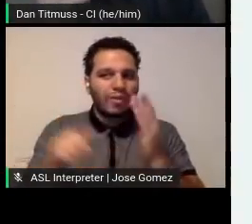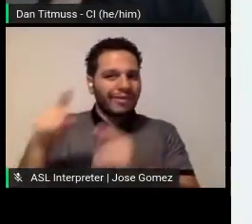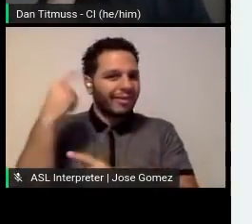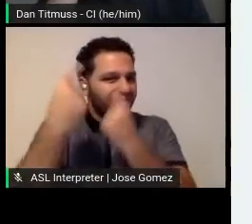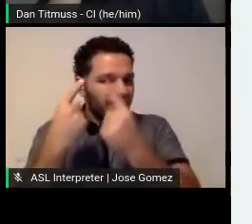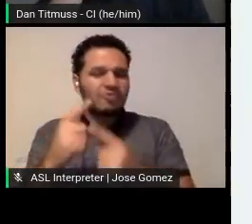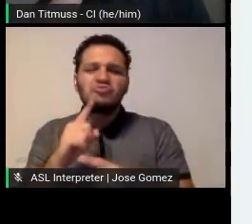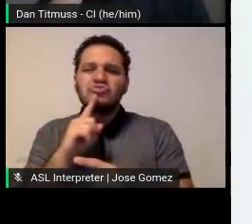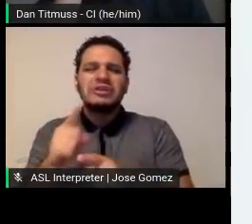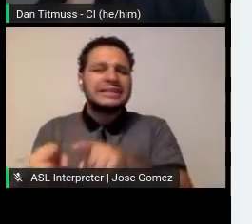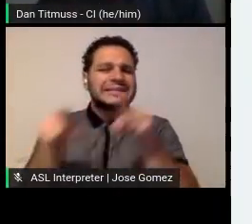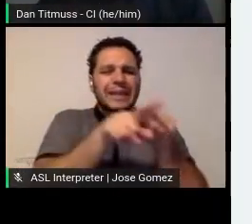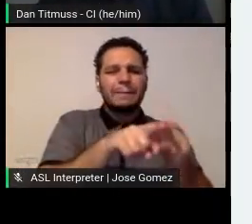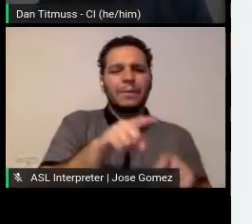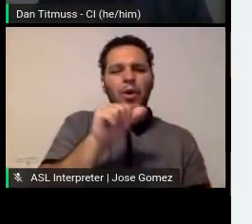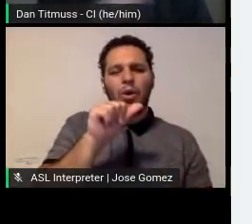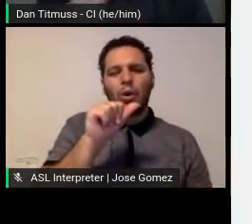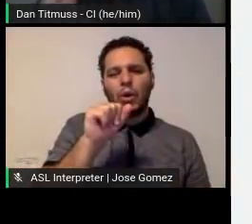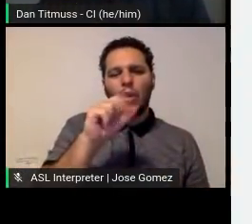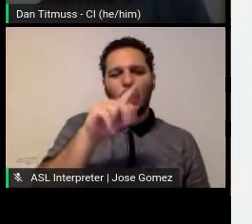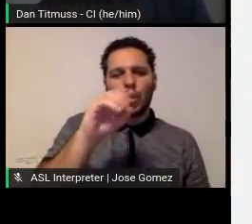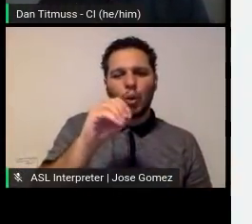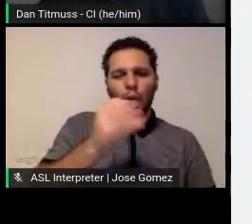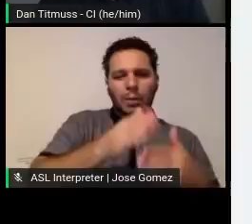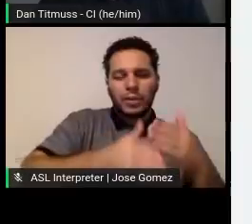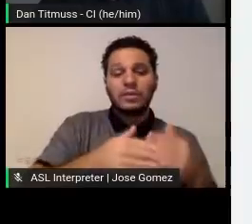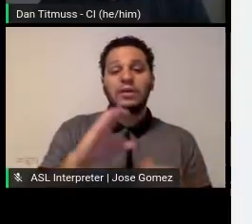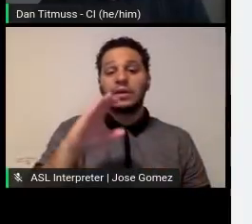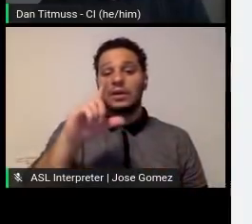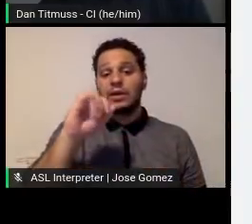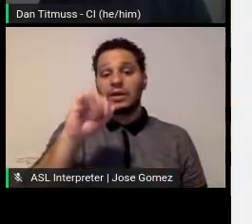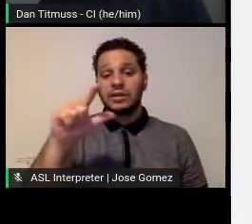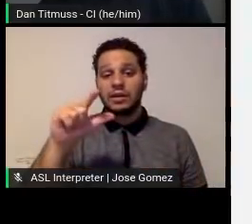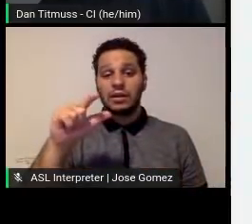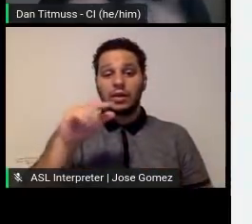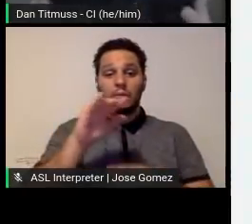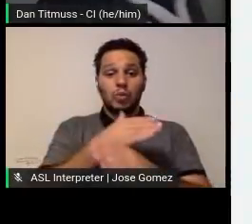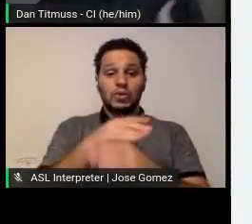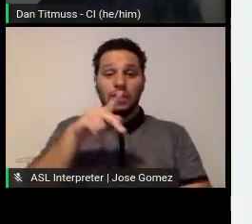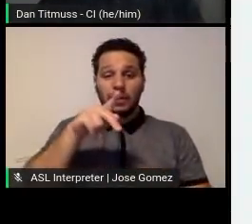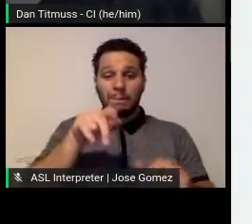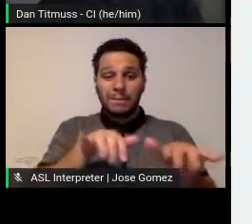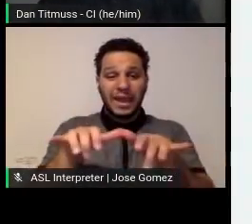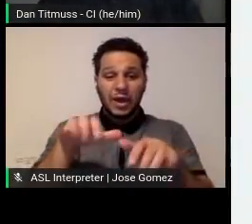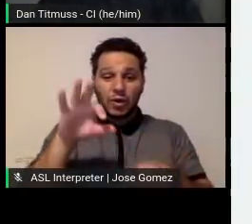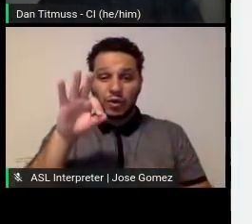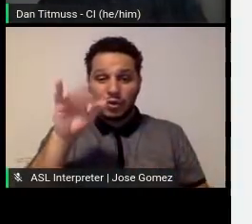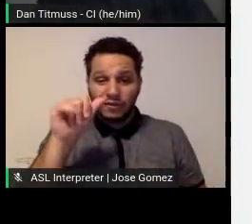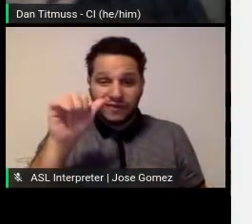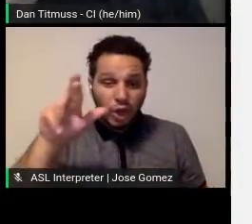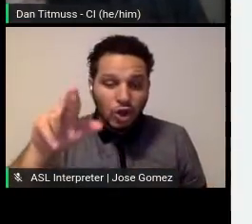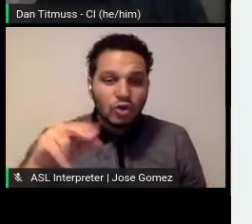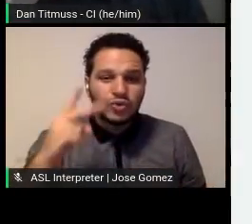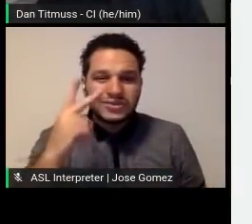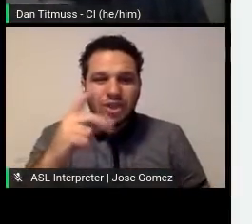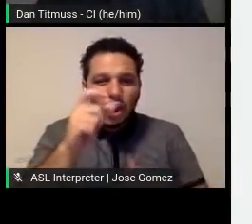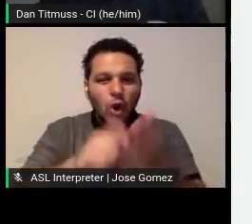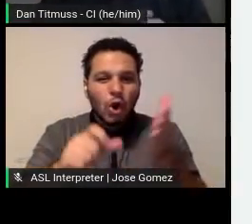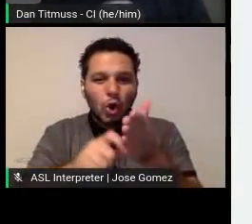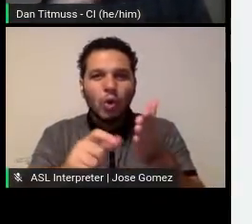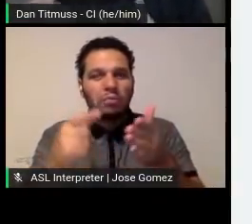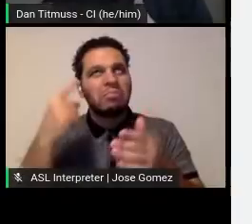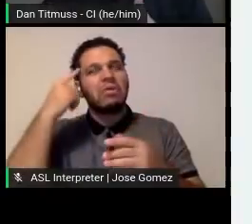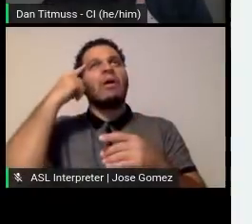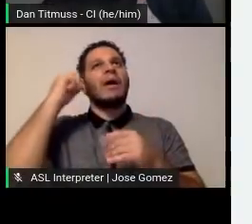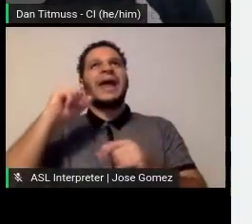similar to the autocomplete here, but let's look at one, the classical music piano there. So I can see an article that would be sort of answering that query that